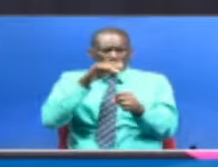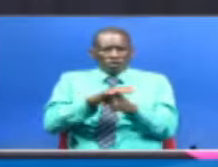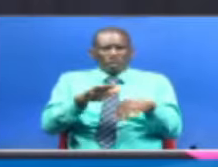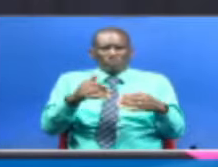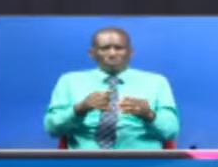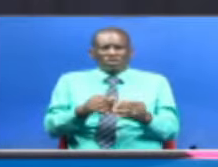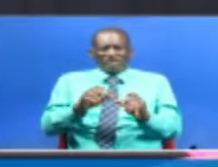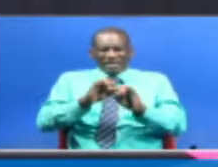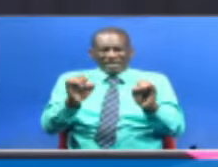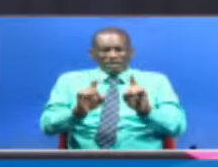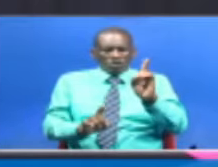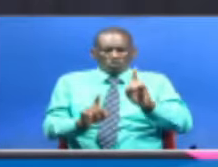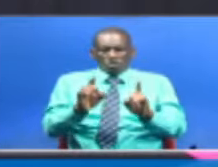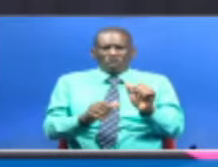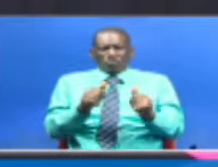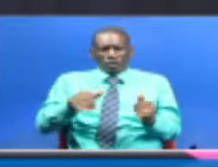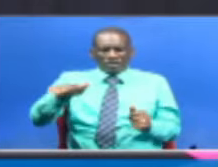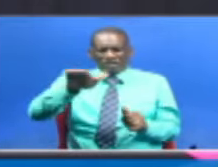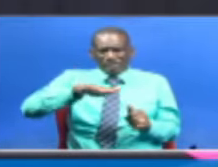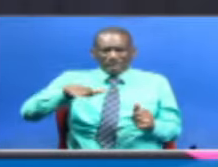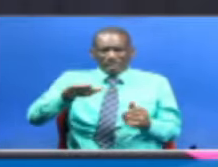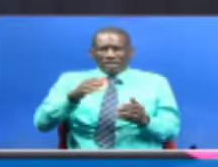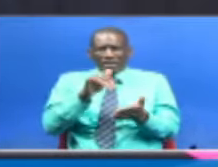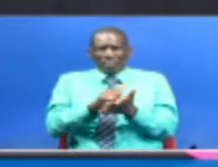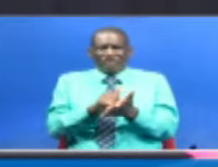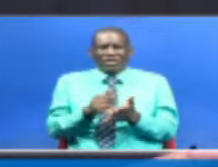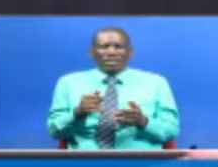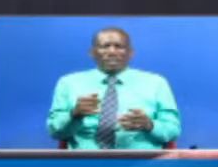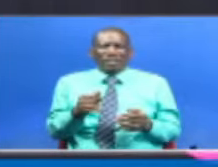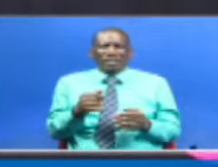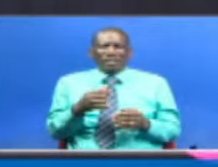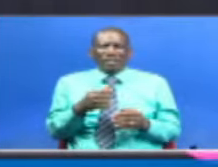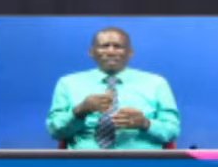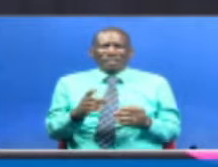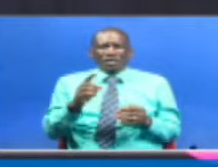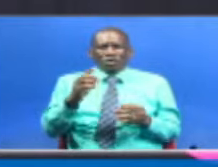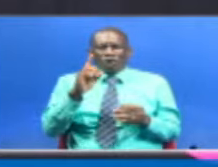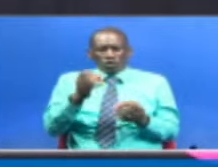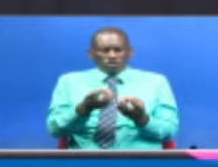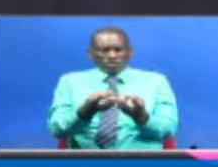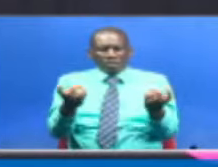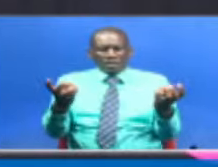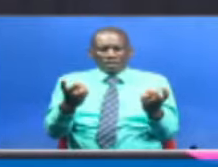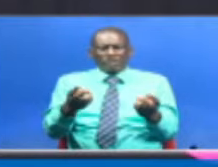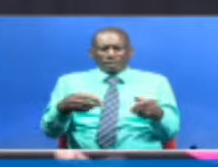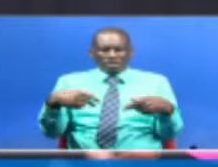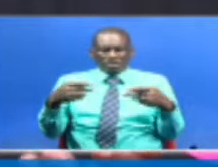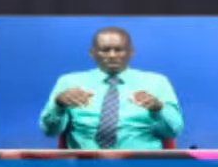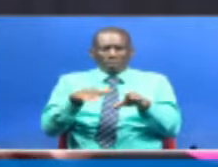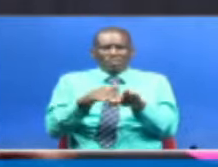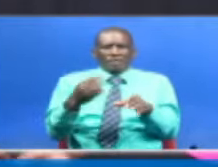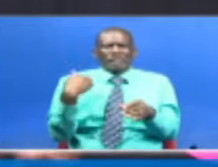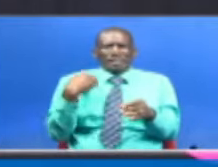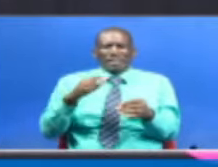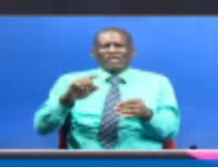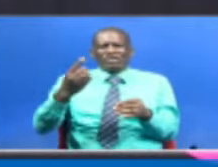cooking, which is an area that I did, was one of the panelists yesterday in the First